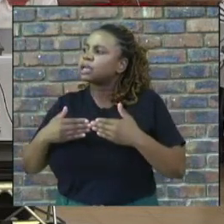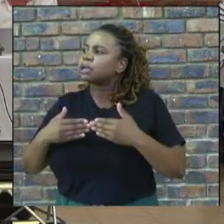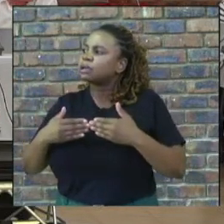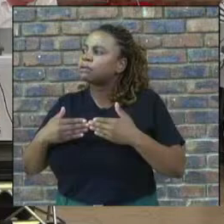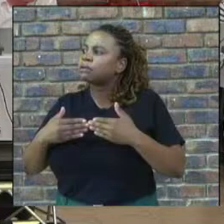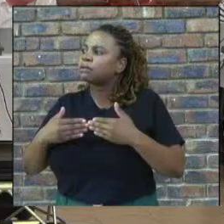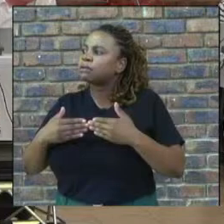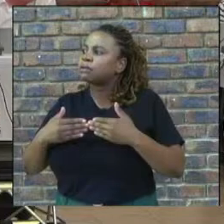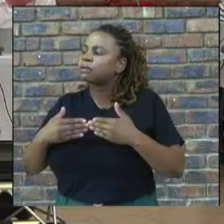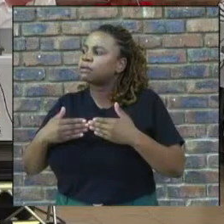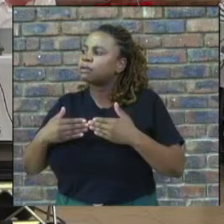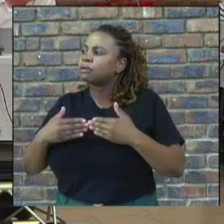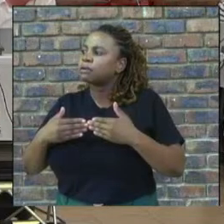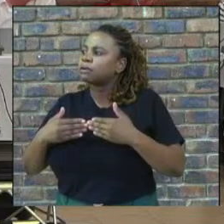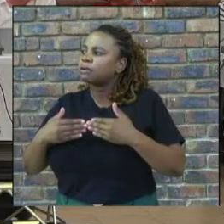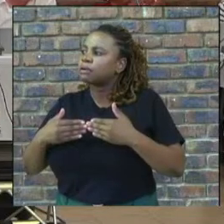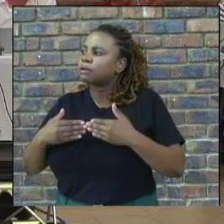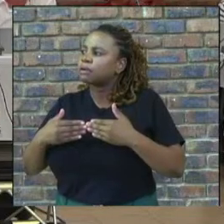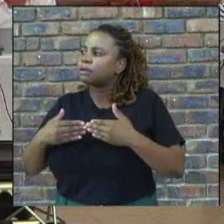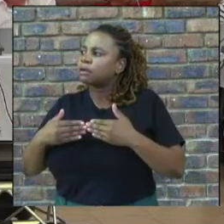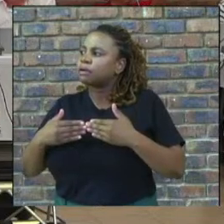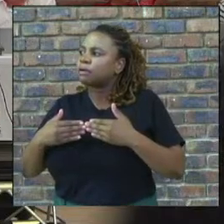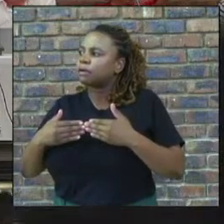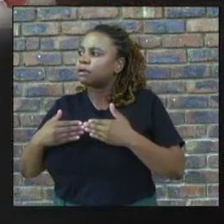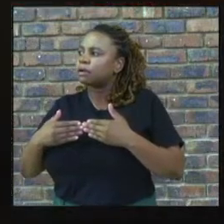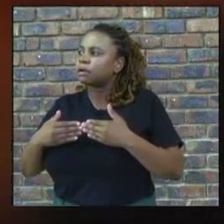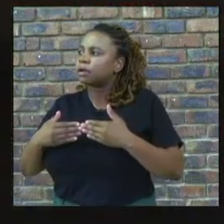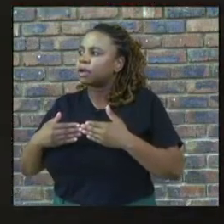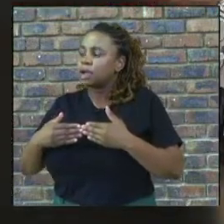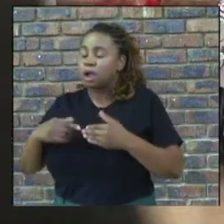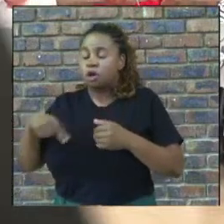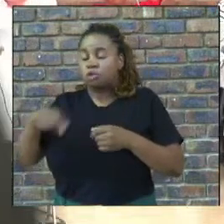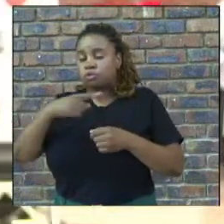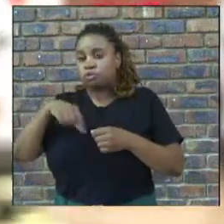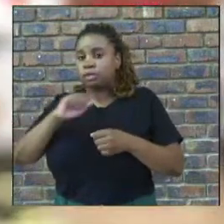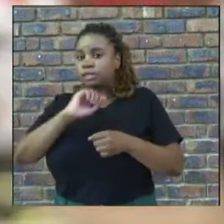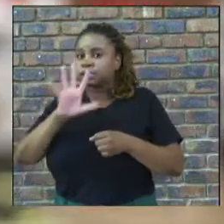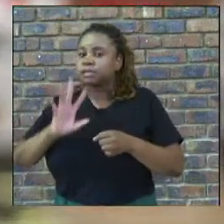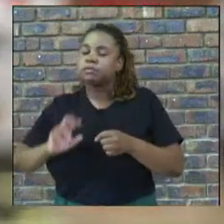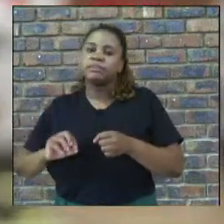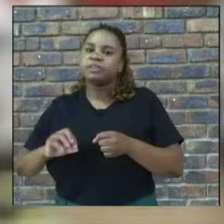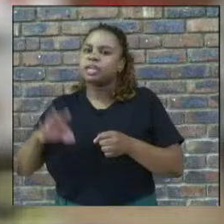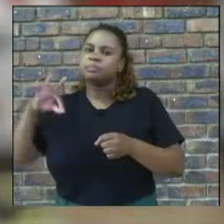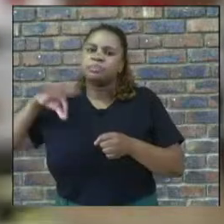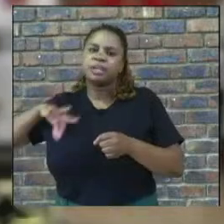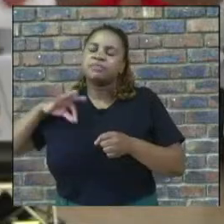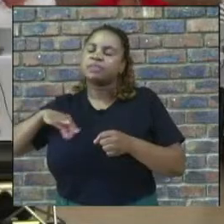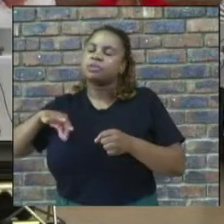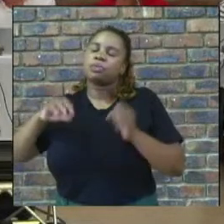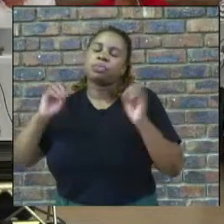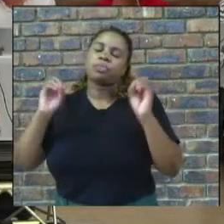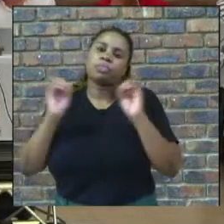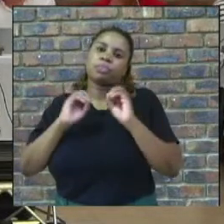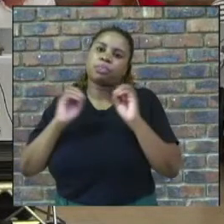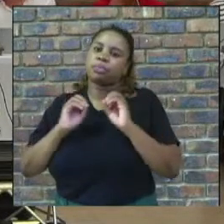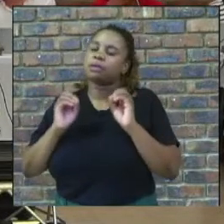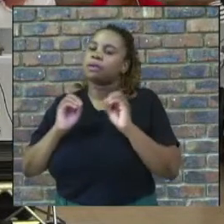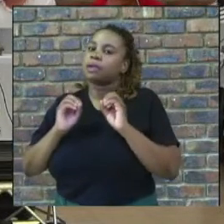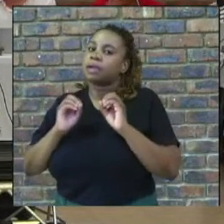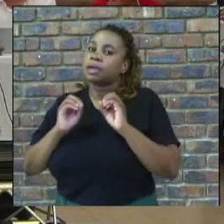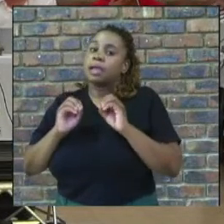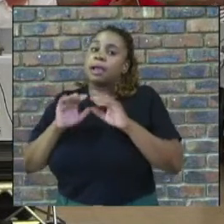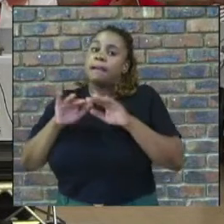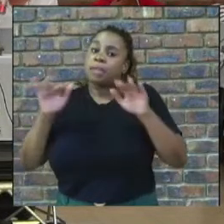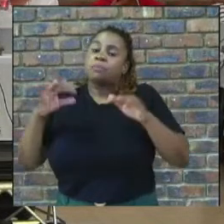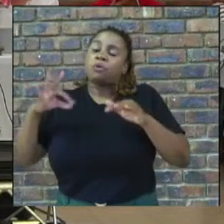ya rena self gobane rena ma South African ka nnete ga re benefite selo ka gare ga government batho ba ba benefitang ke ma